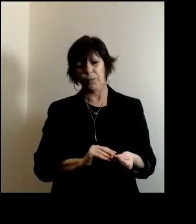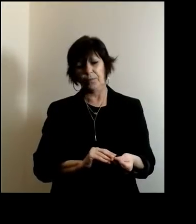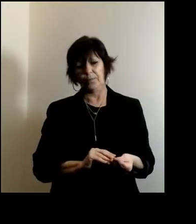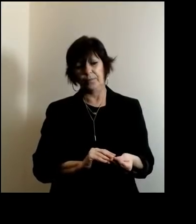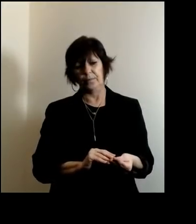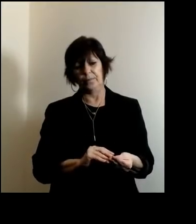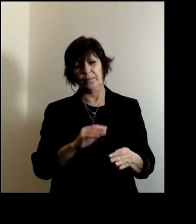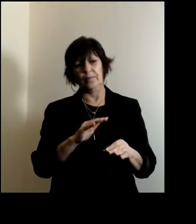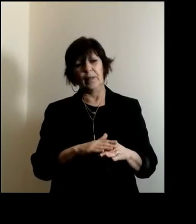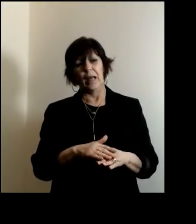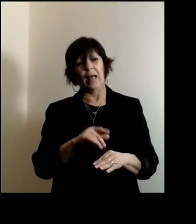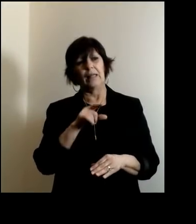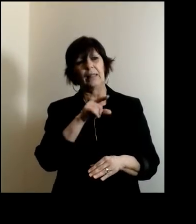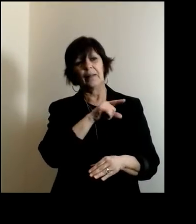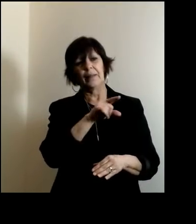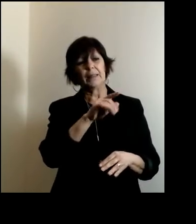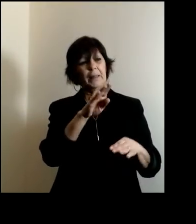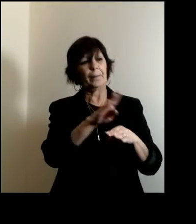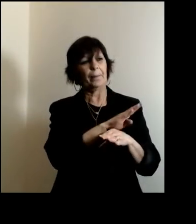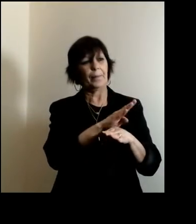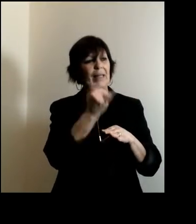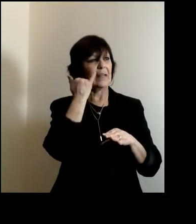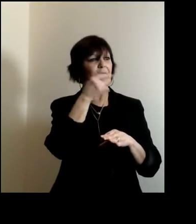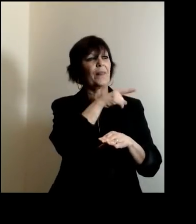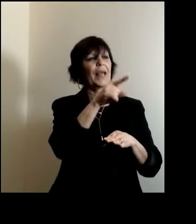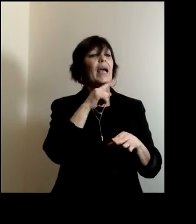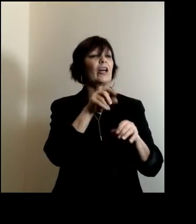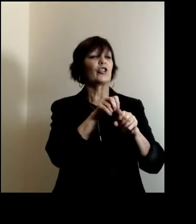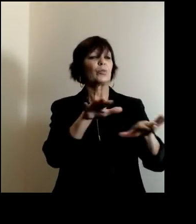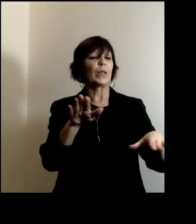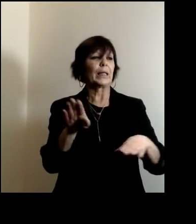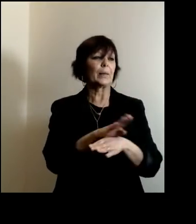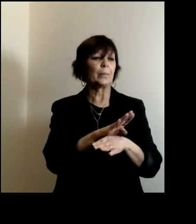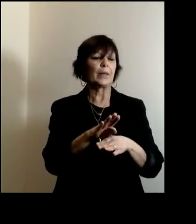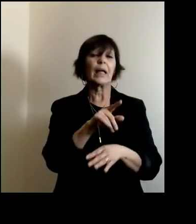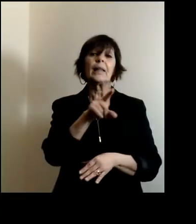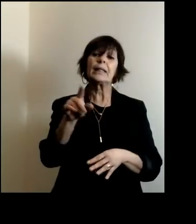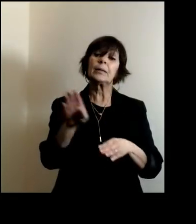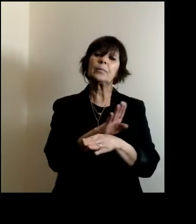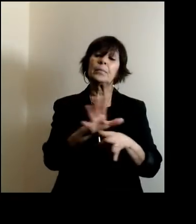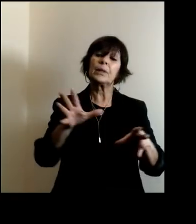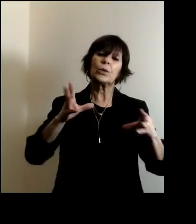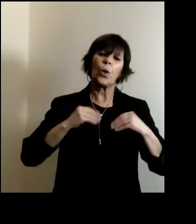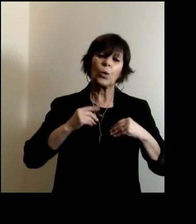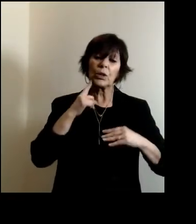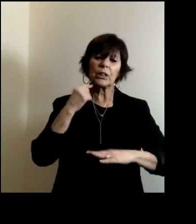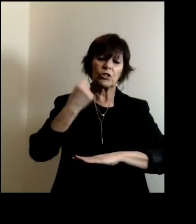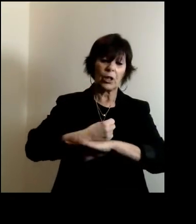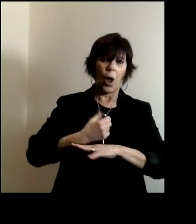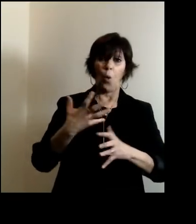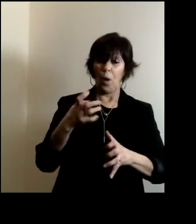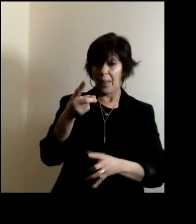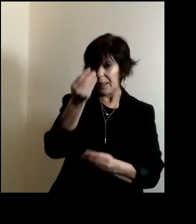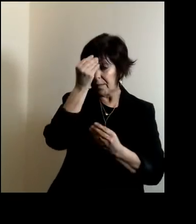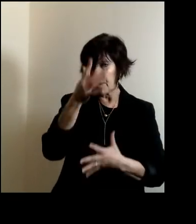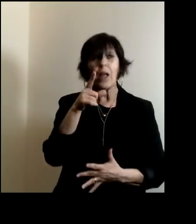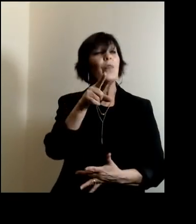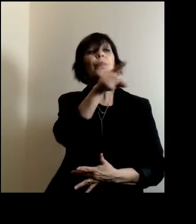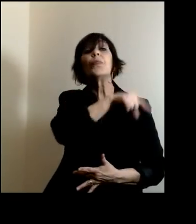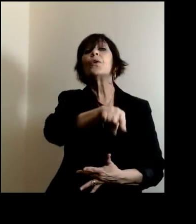these businesses are spreading the virus? These business owners that are shut down want it, they're